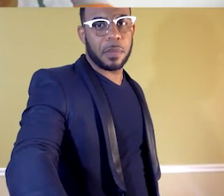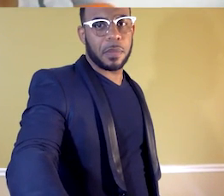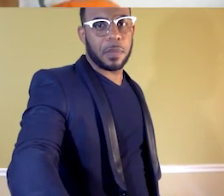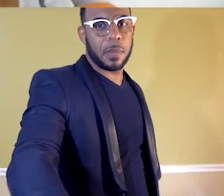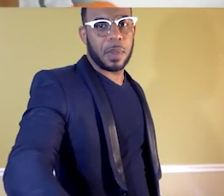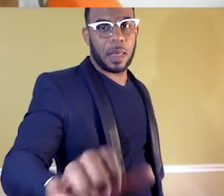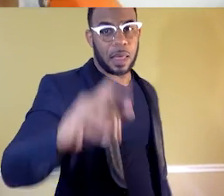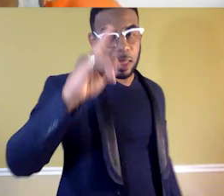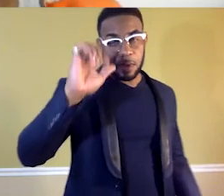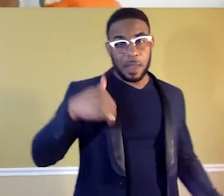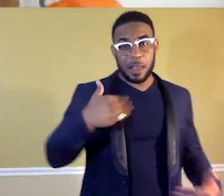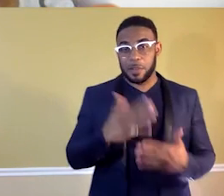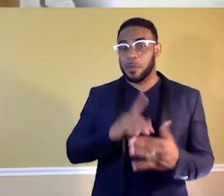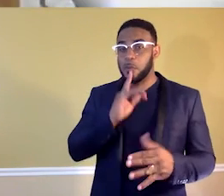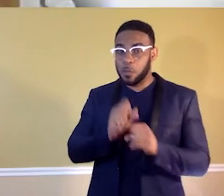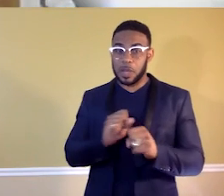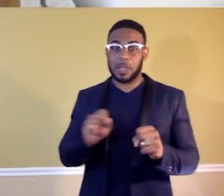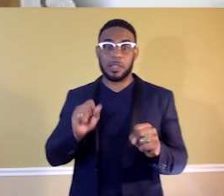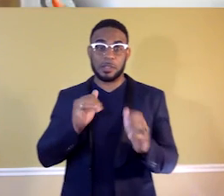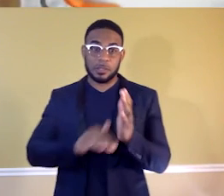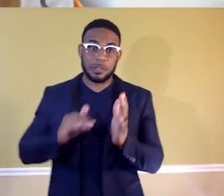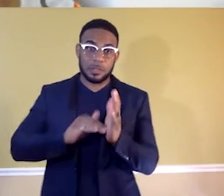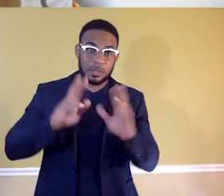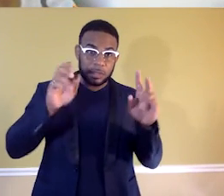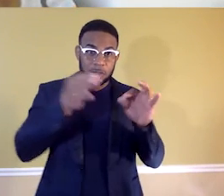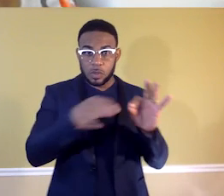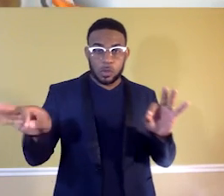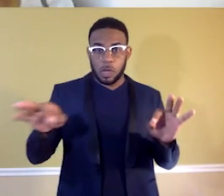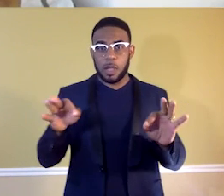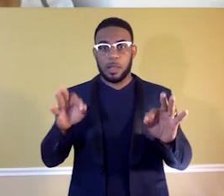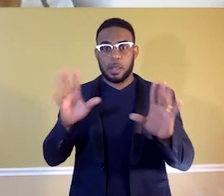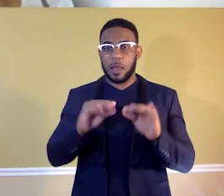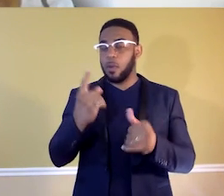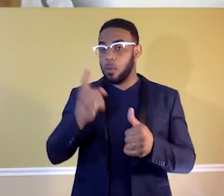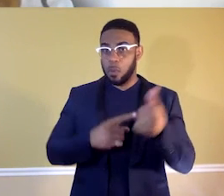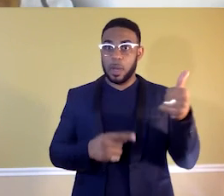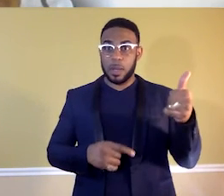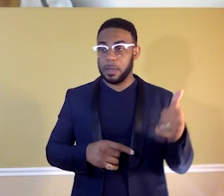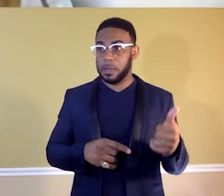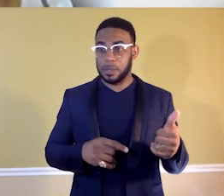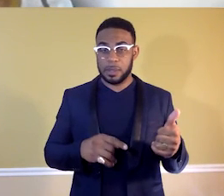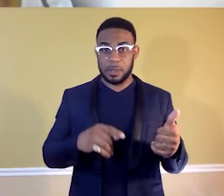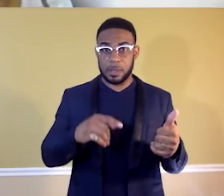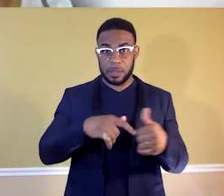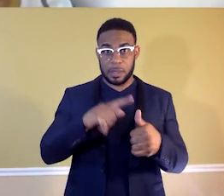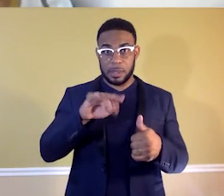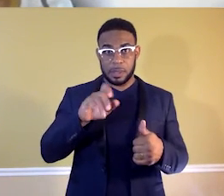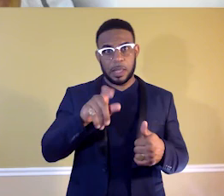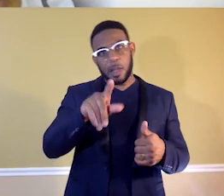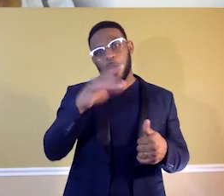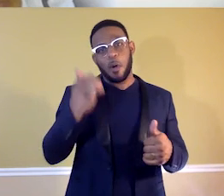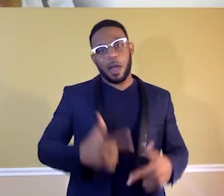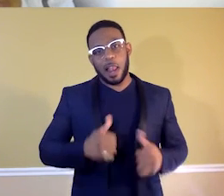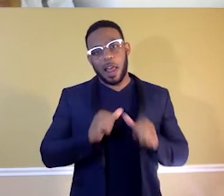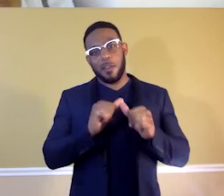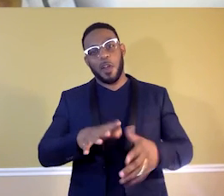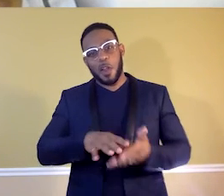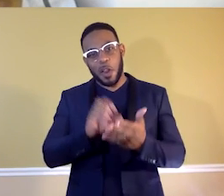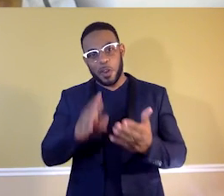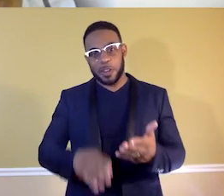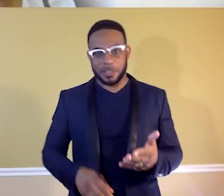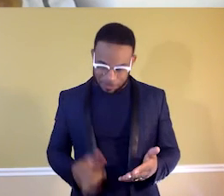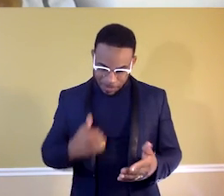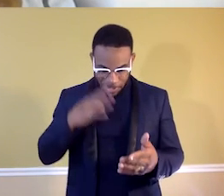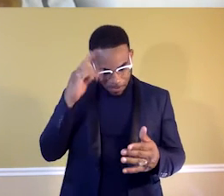we've had some really recurring themes throughout this conference. One, intact, that you're always a lifelong learner.